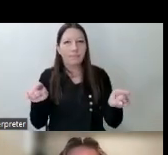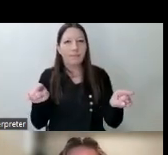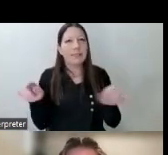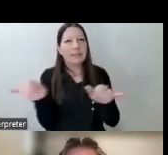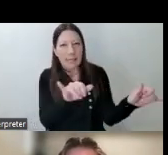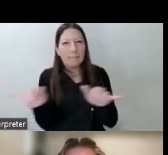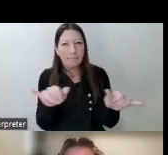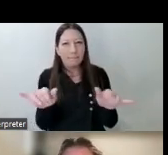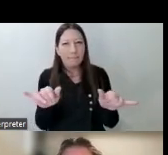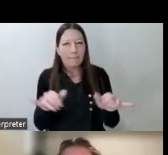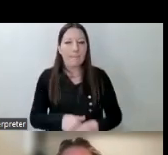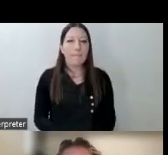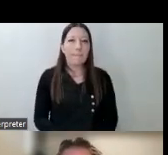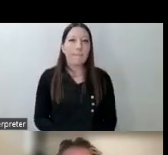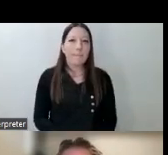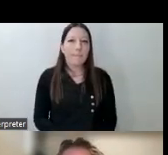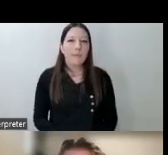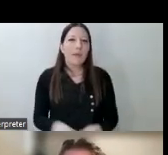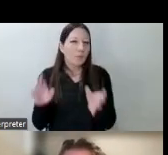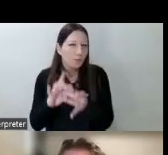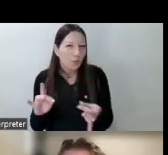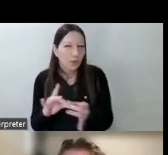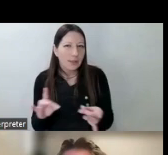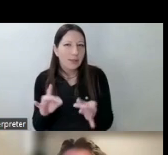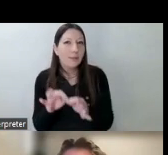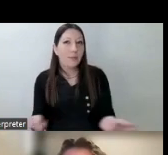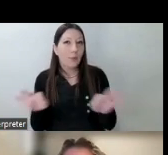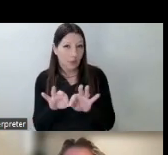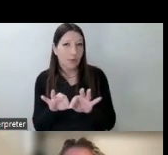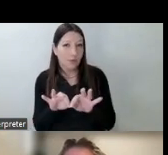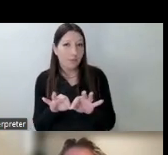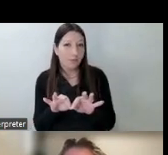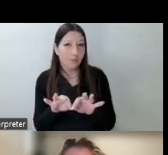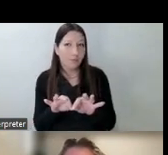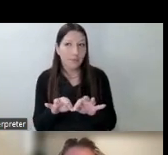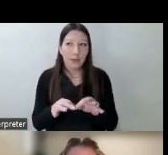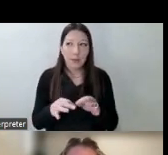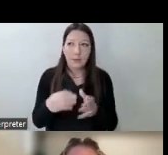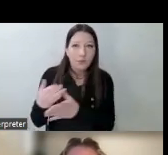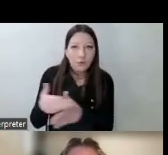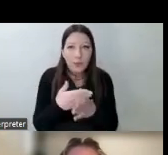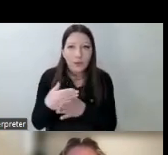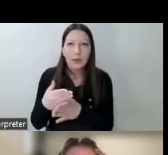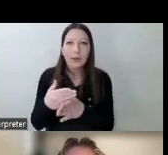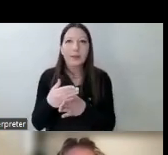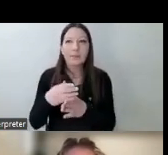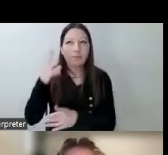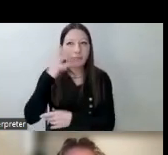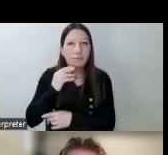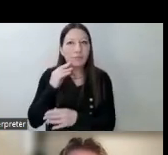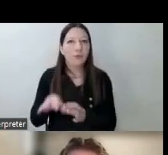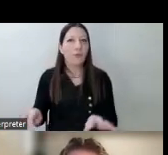Stories are important. The way that we capture and share experience is important, and our individual and collective relationships to the lands